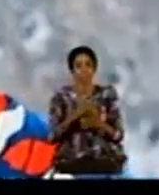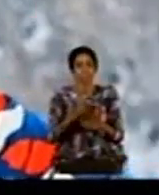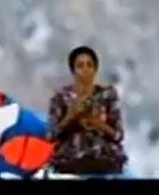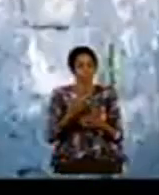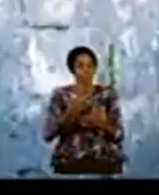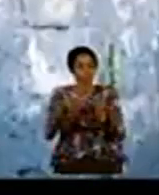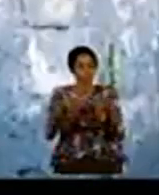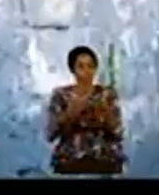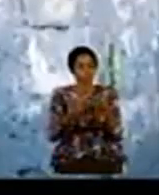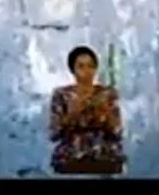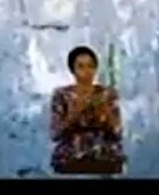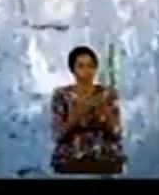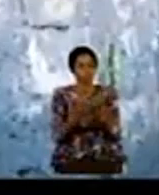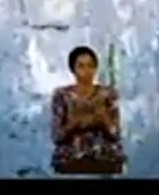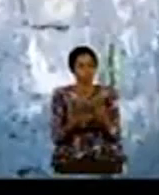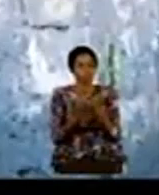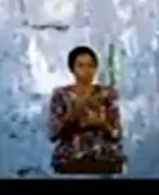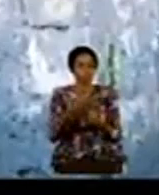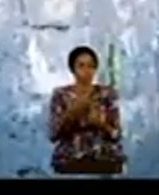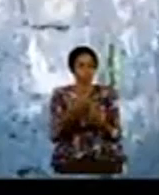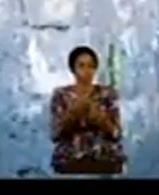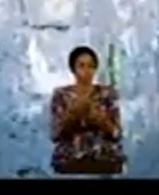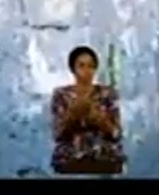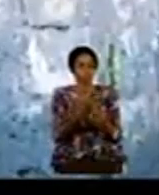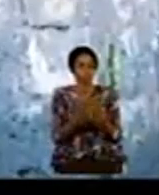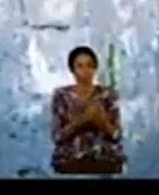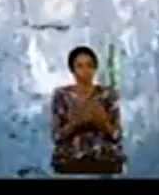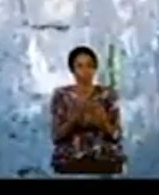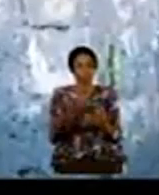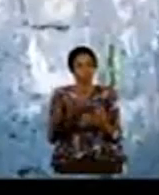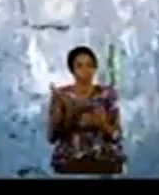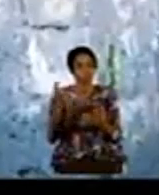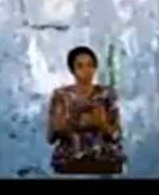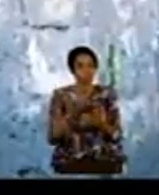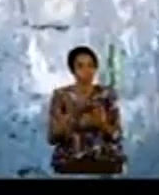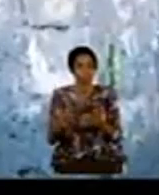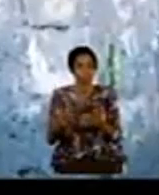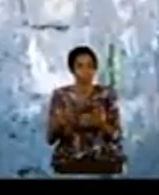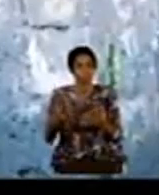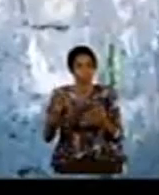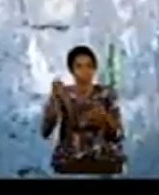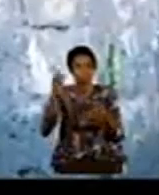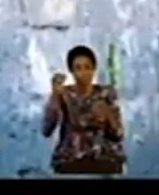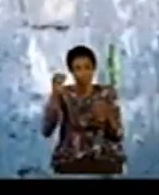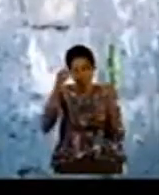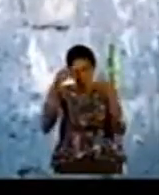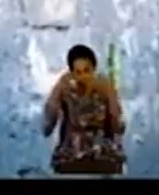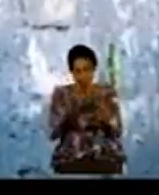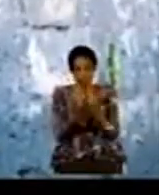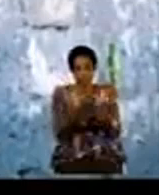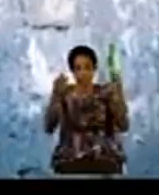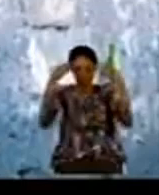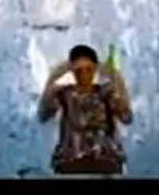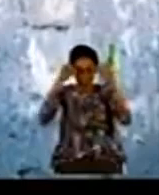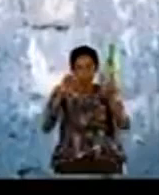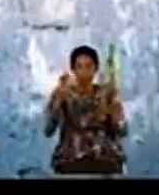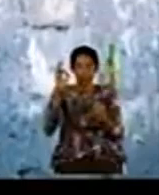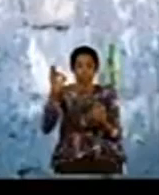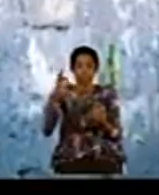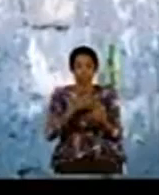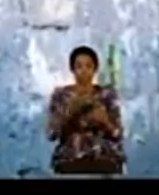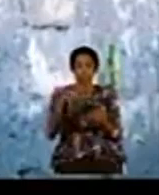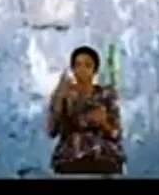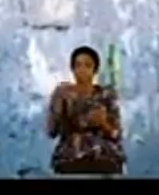to the crusade. When we went there, the GS preached the word of God and said, those who have problems, that's where you